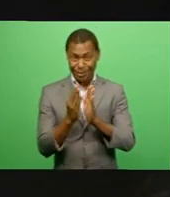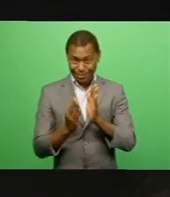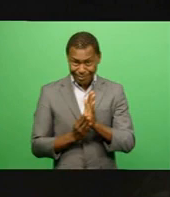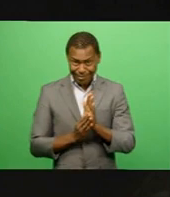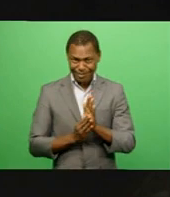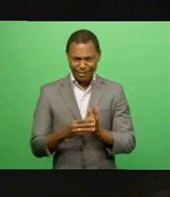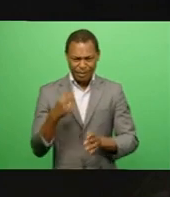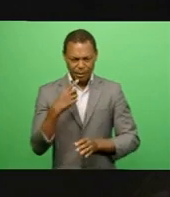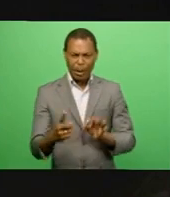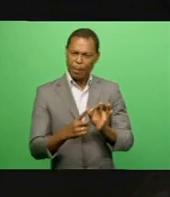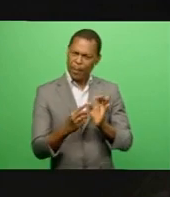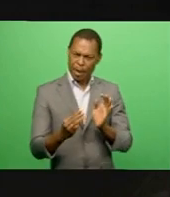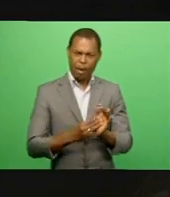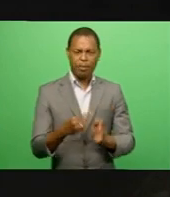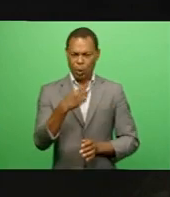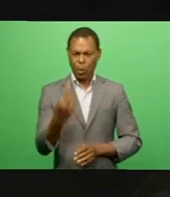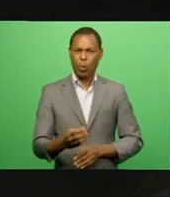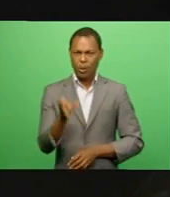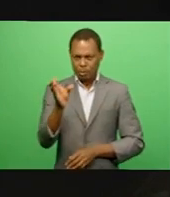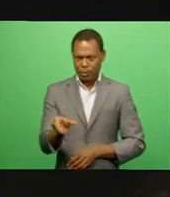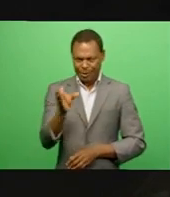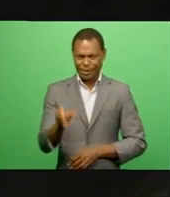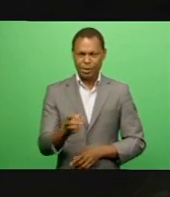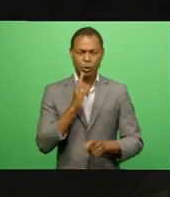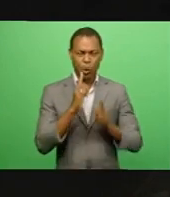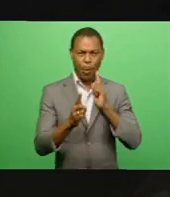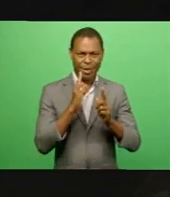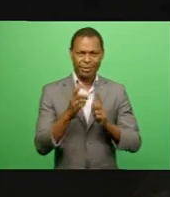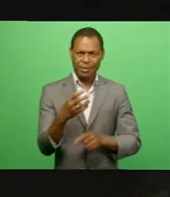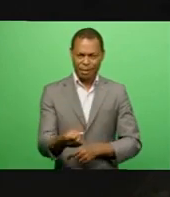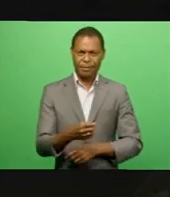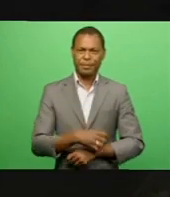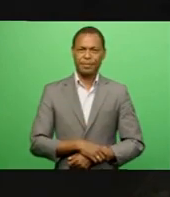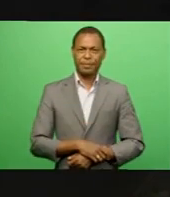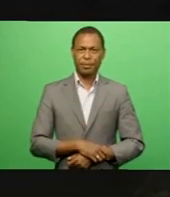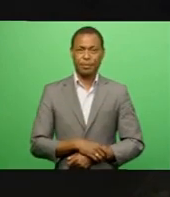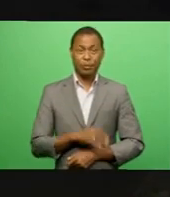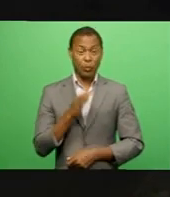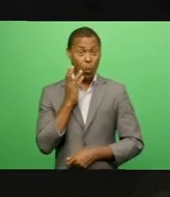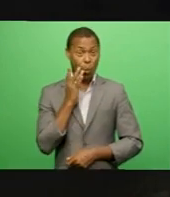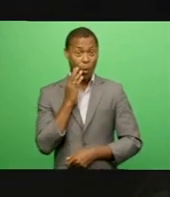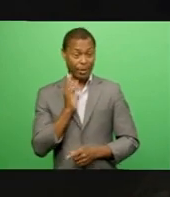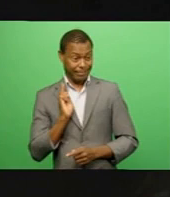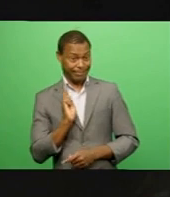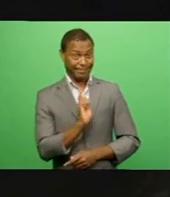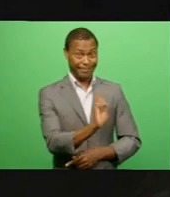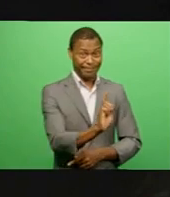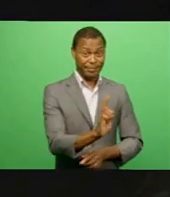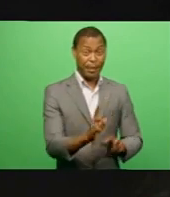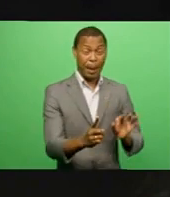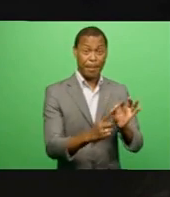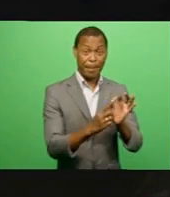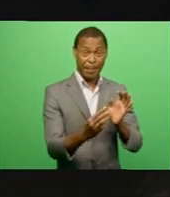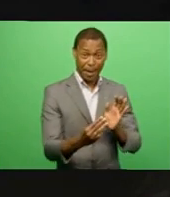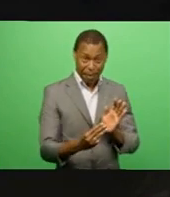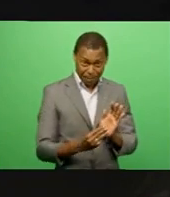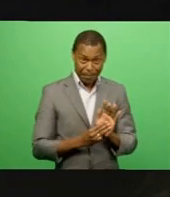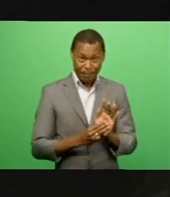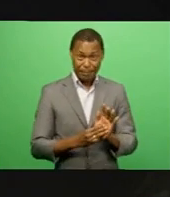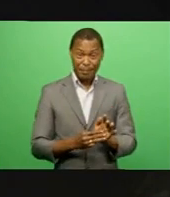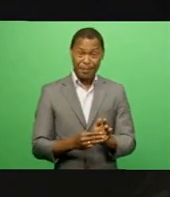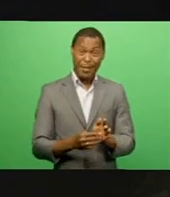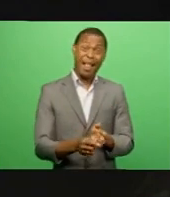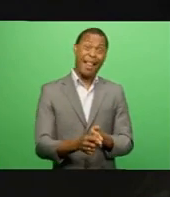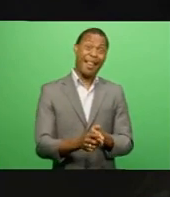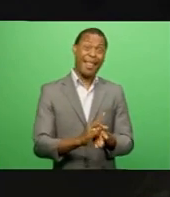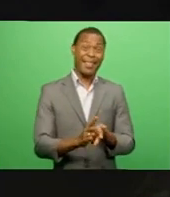Prime Minister would be the only person giving any comments regarding this. Now, when we did approach the Prime Minister later in the day,